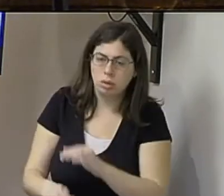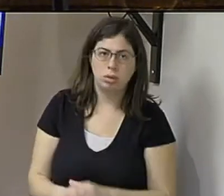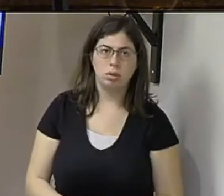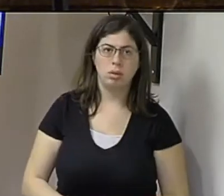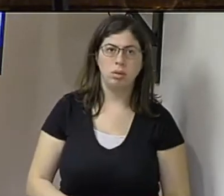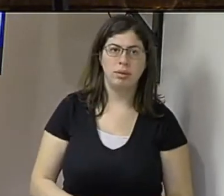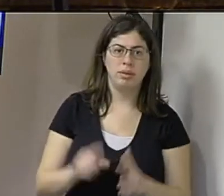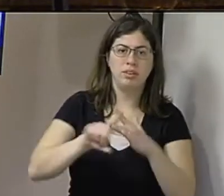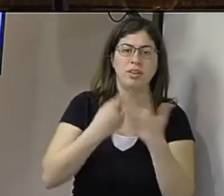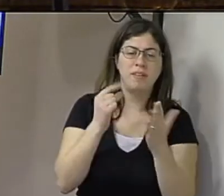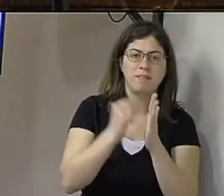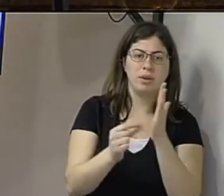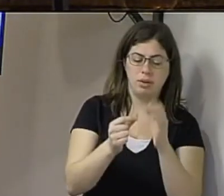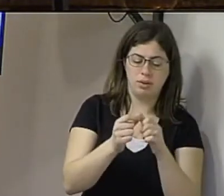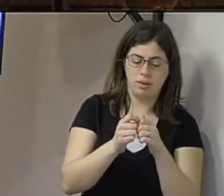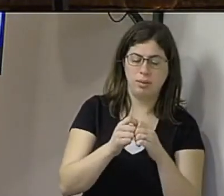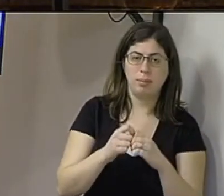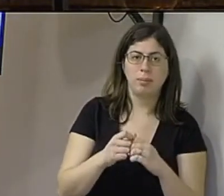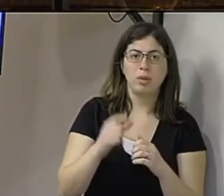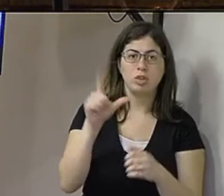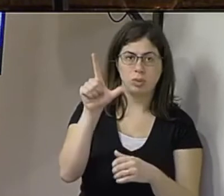And starting in